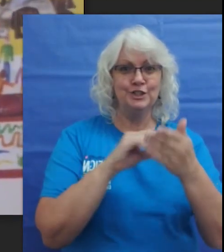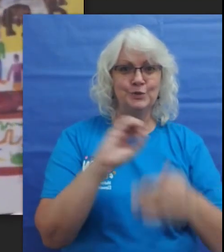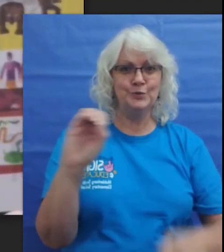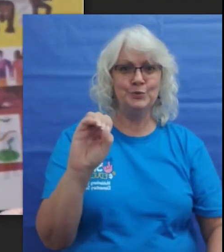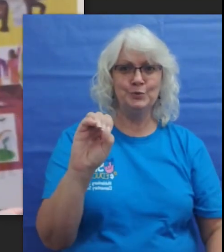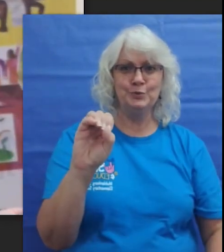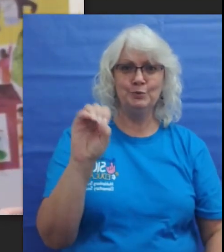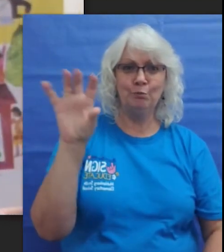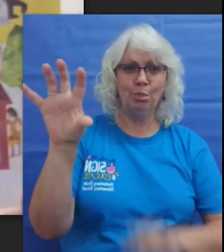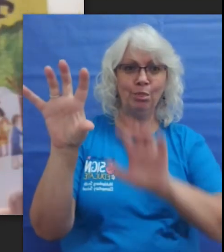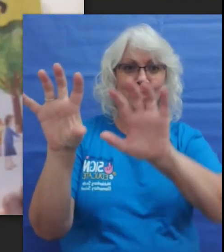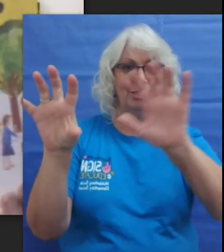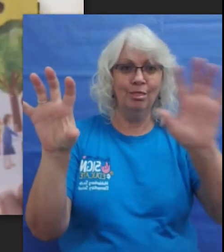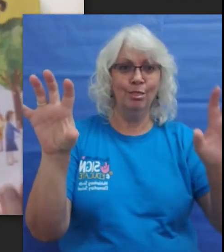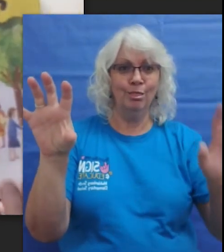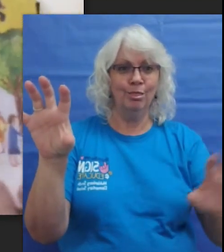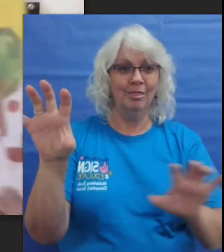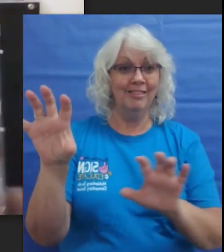we read are in the zoo.